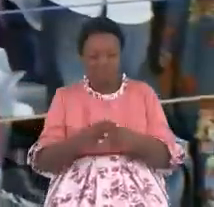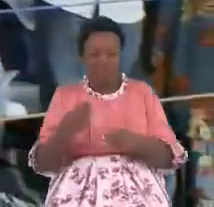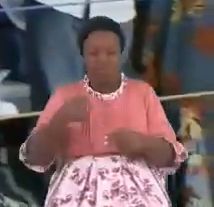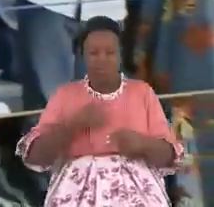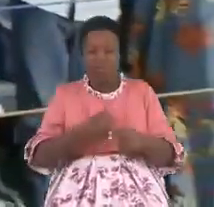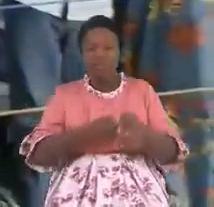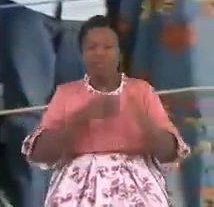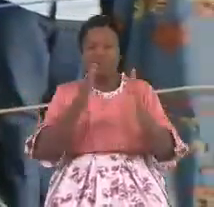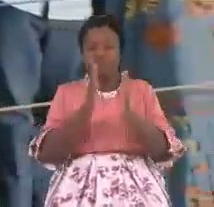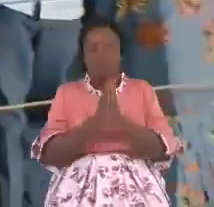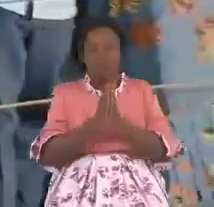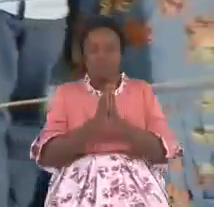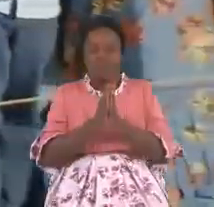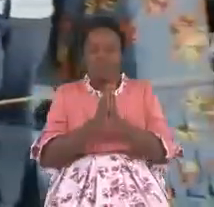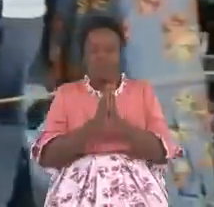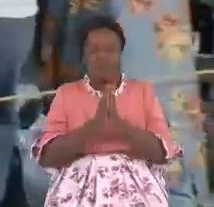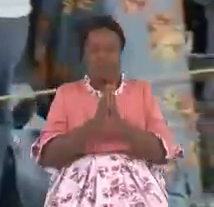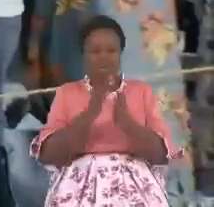pray.